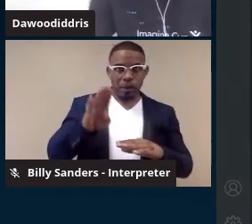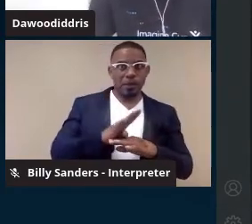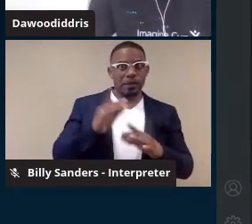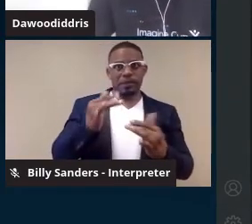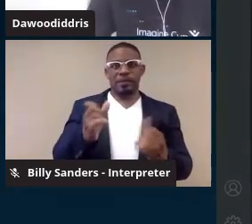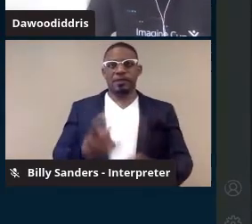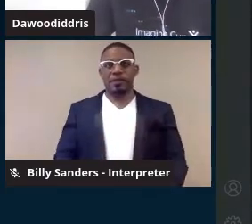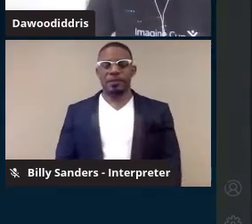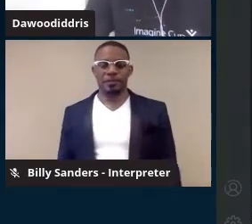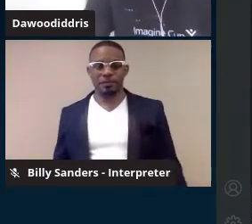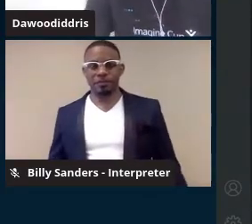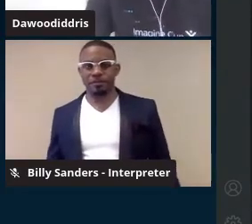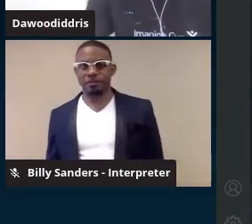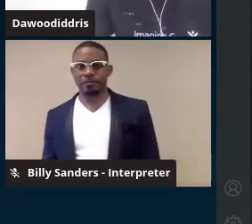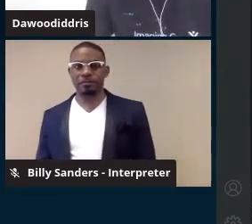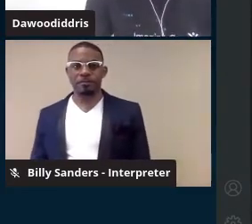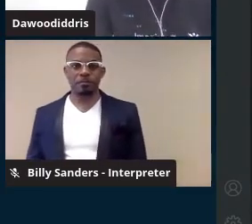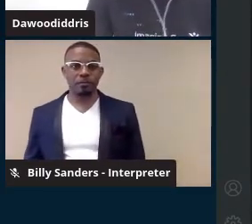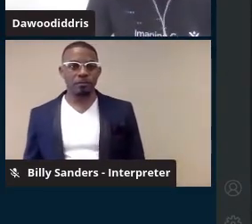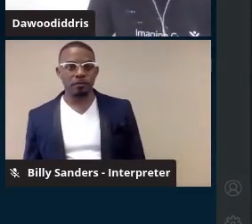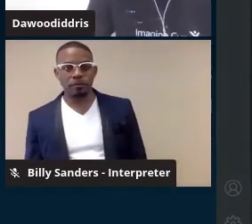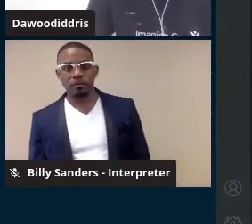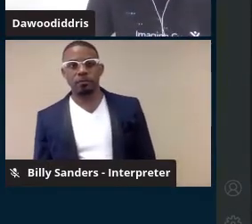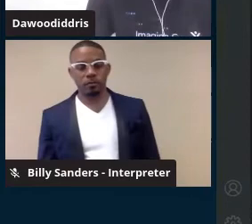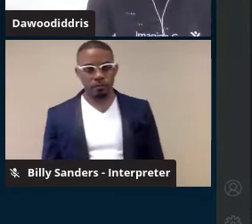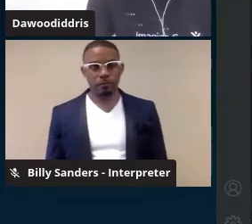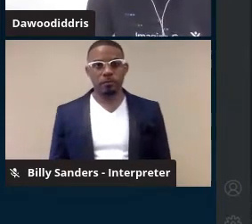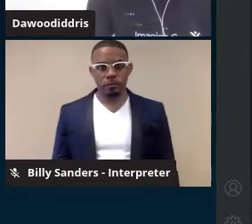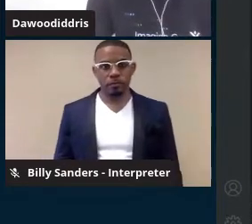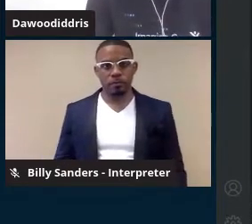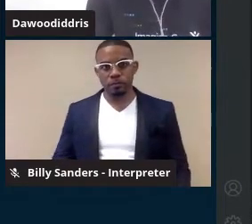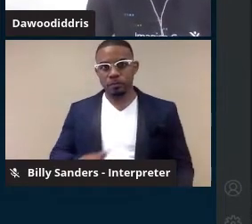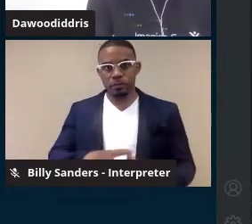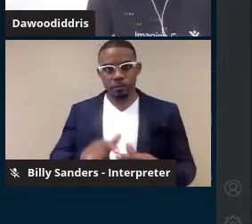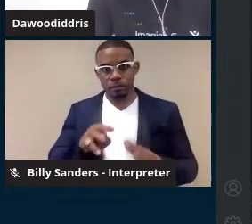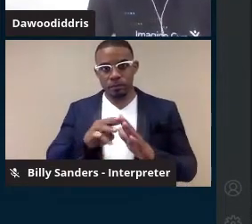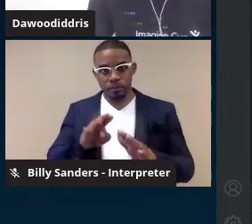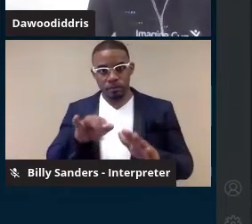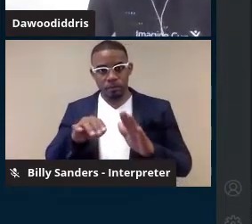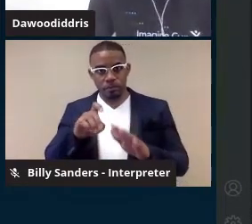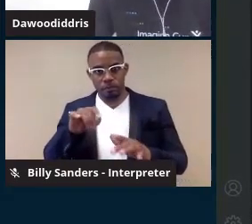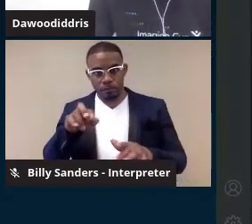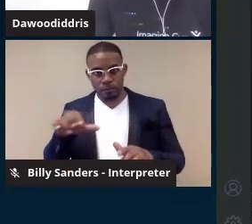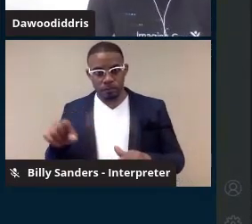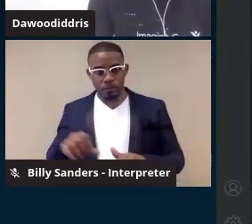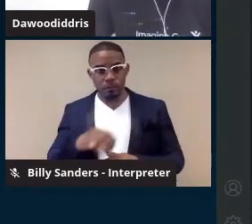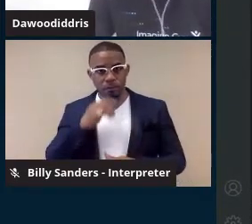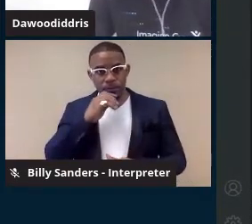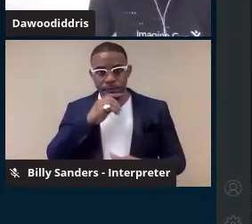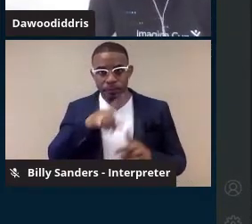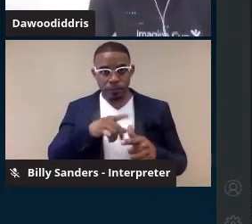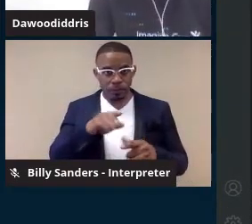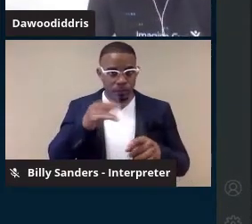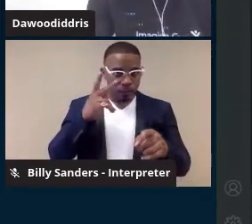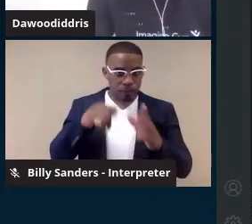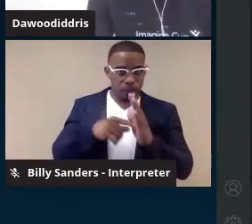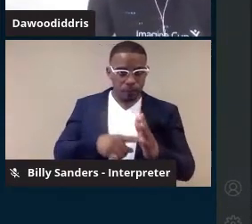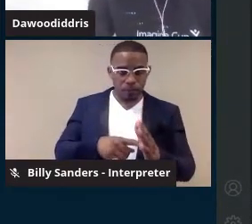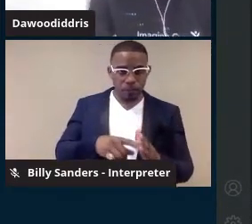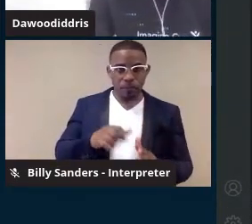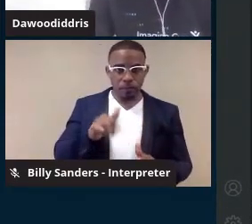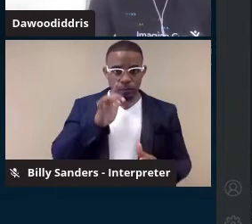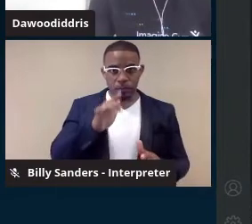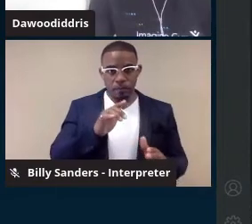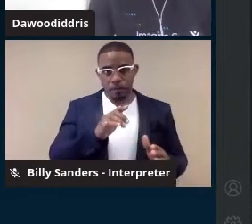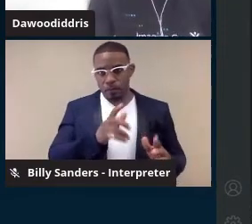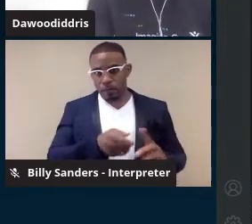right? And would then, model export. Remember, I told you earlier that we would